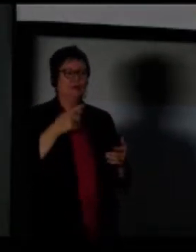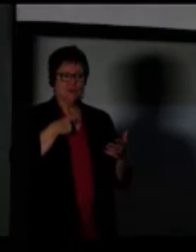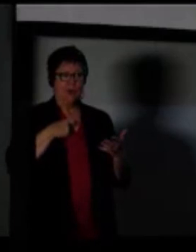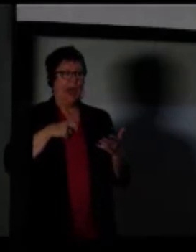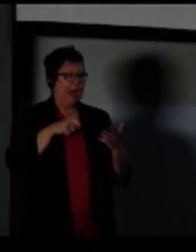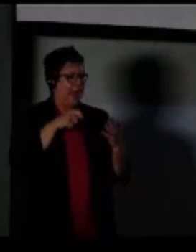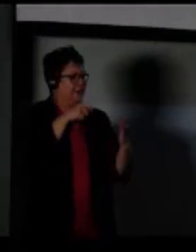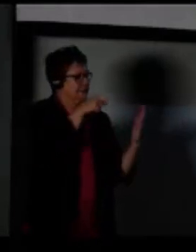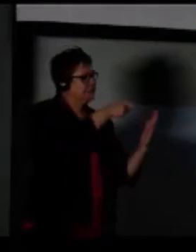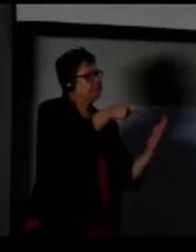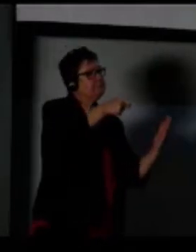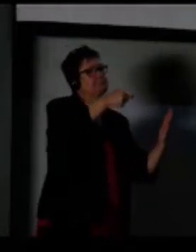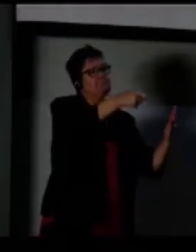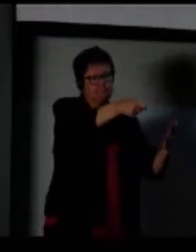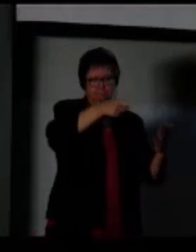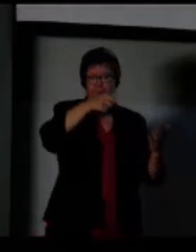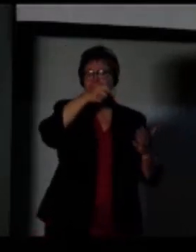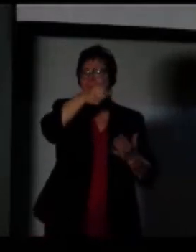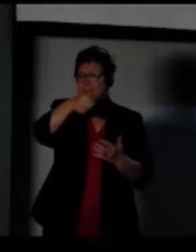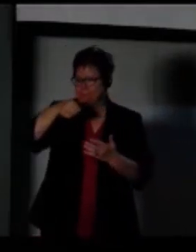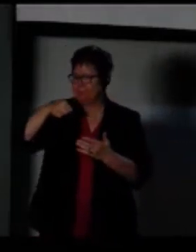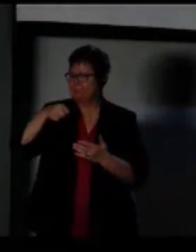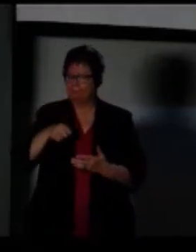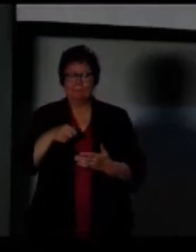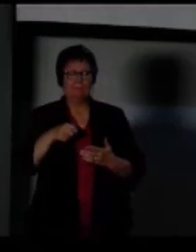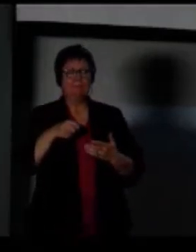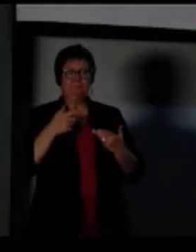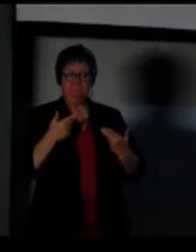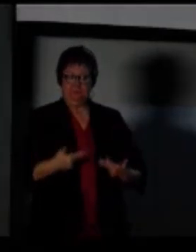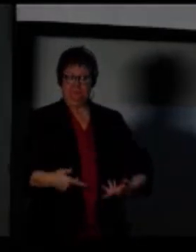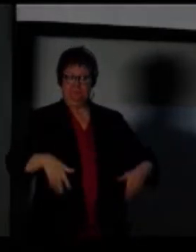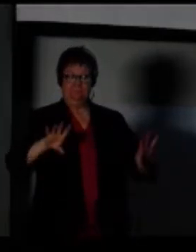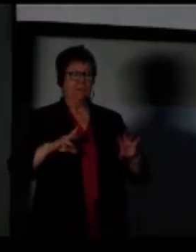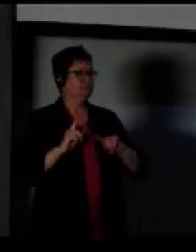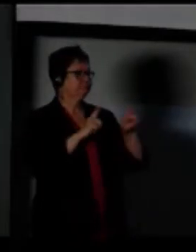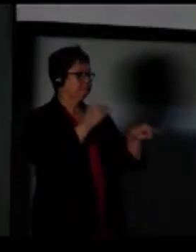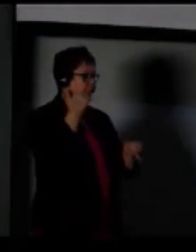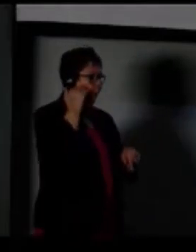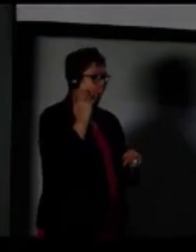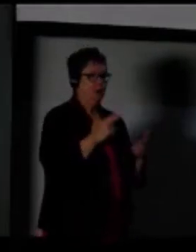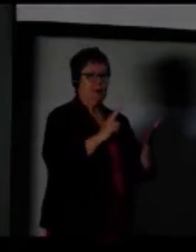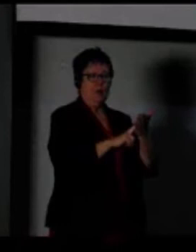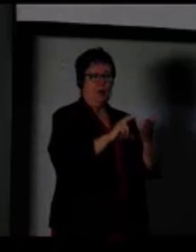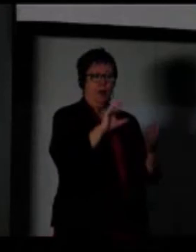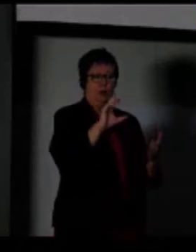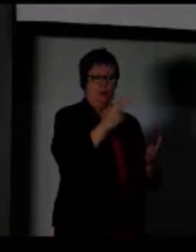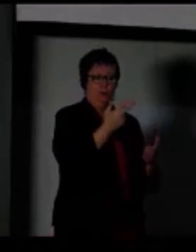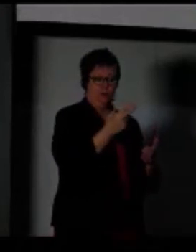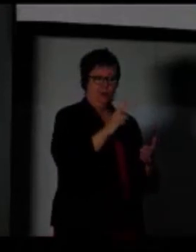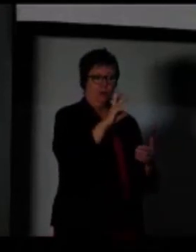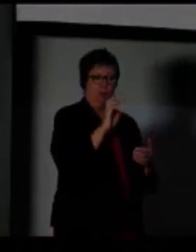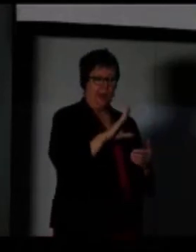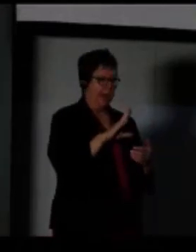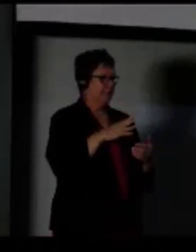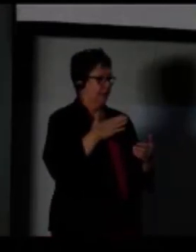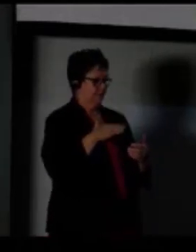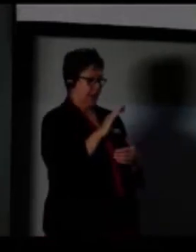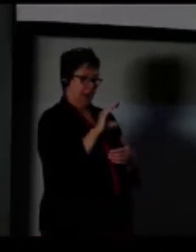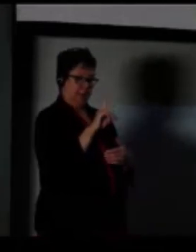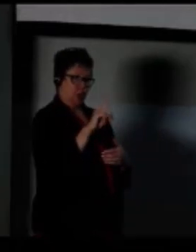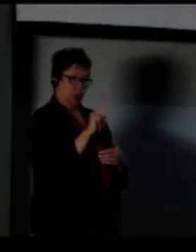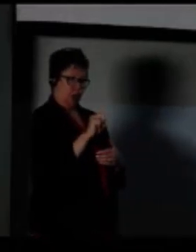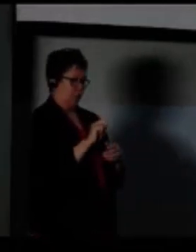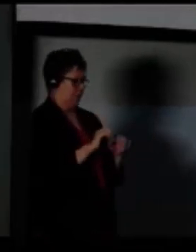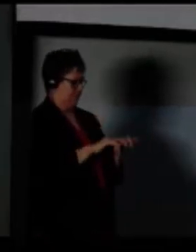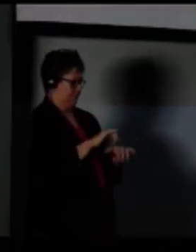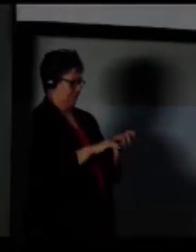she can review them at home by logging on to the cooperhewitt.org website and entering her unique code. And